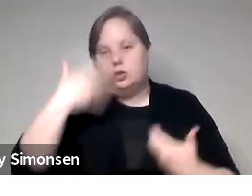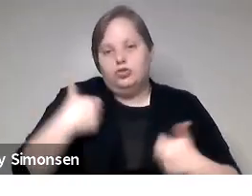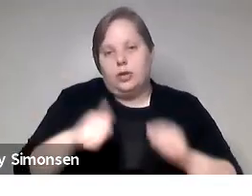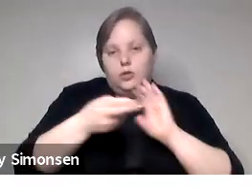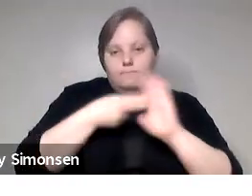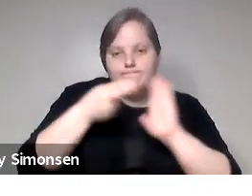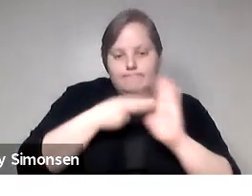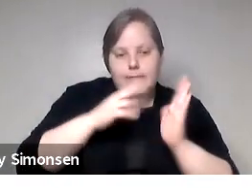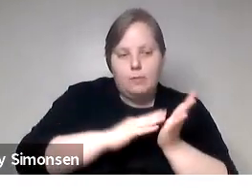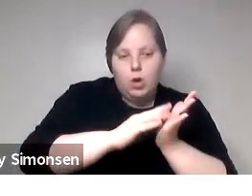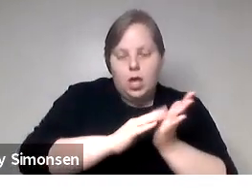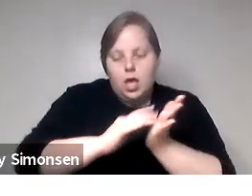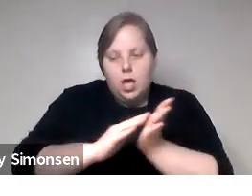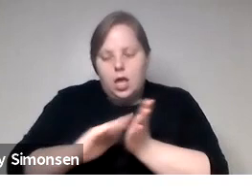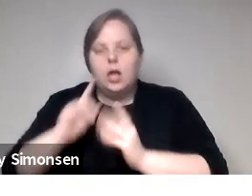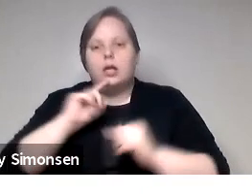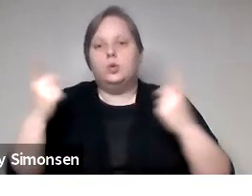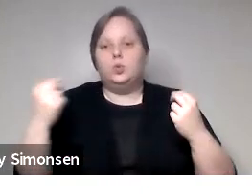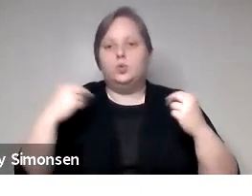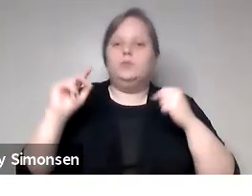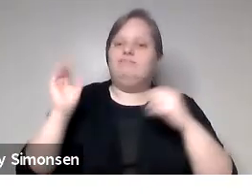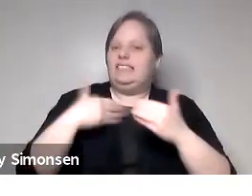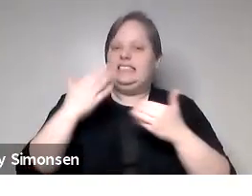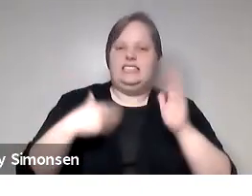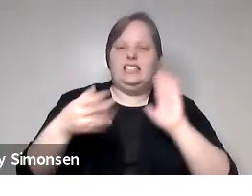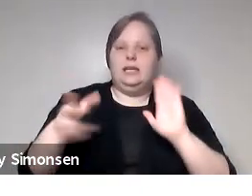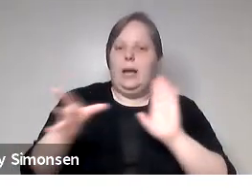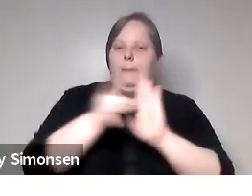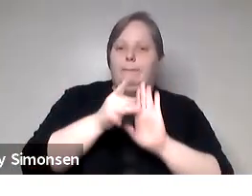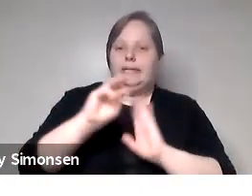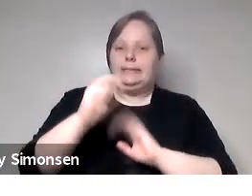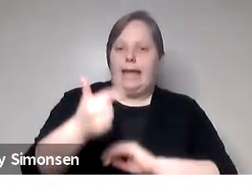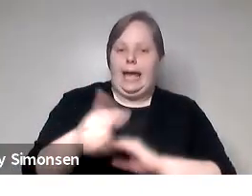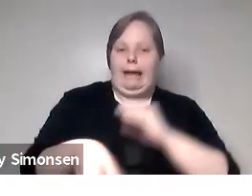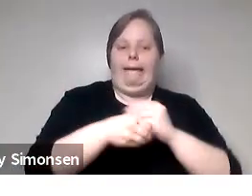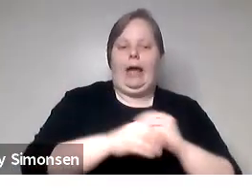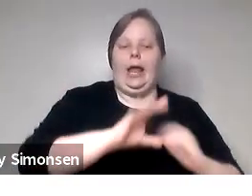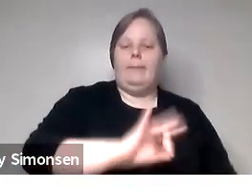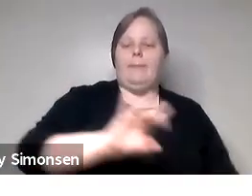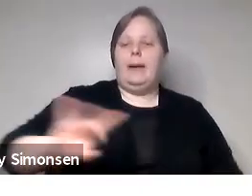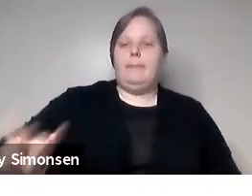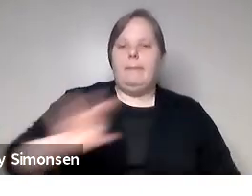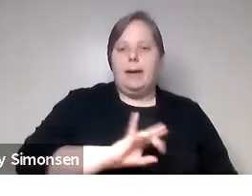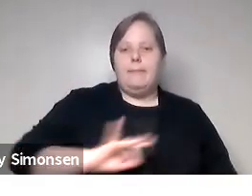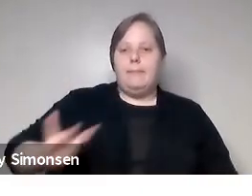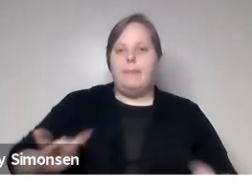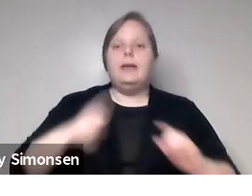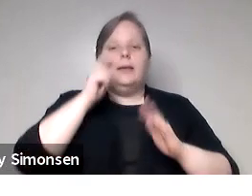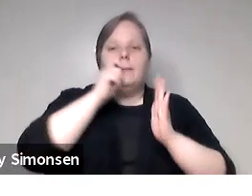can quickly make a tag, add it to each spice, and the pen friend will read it to